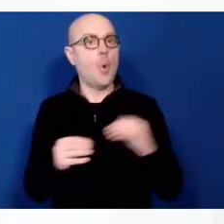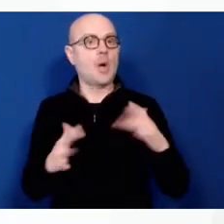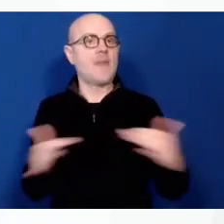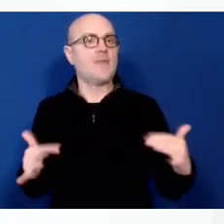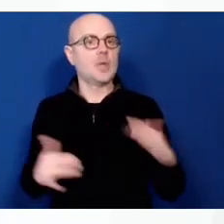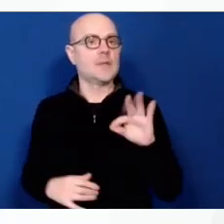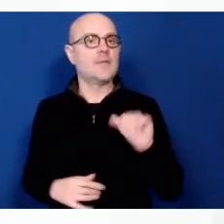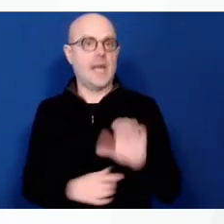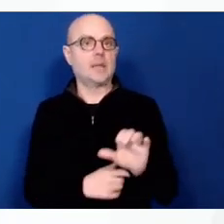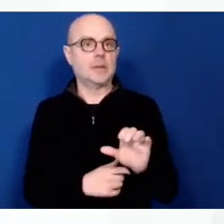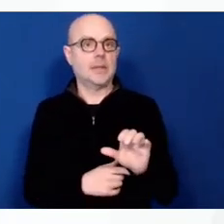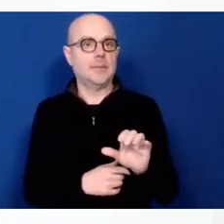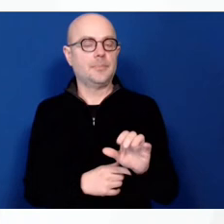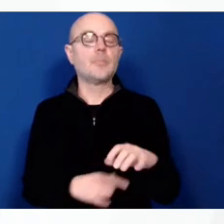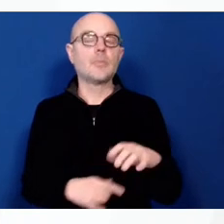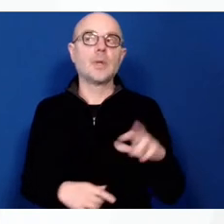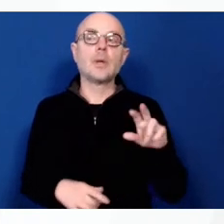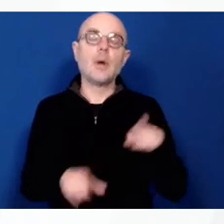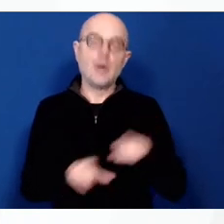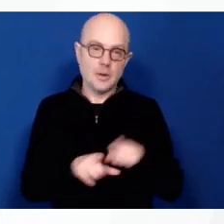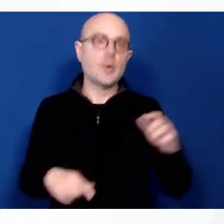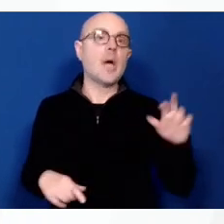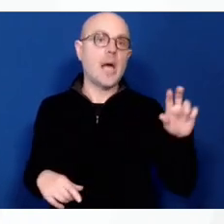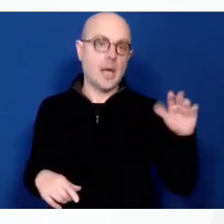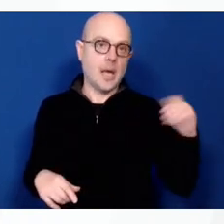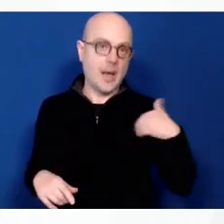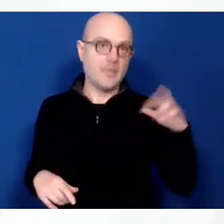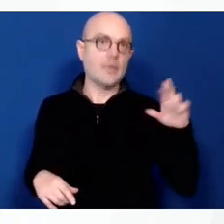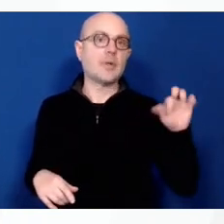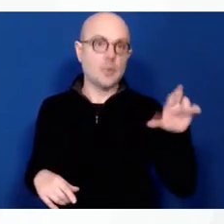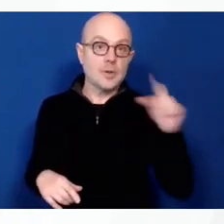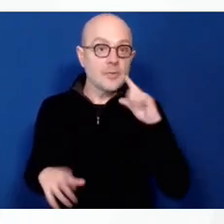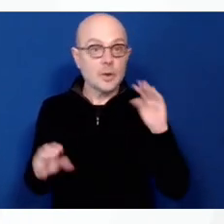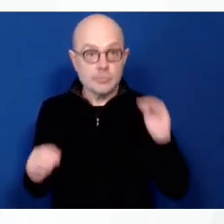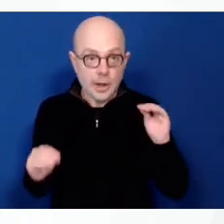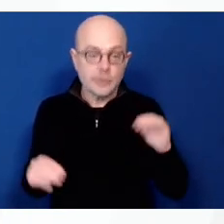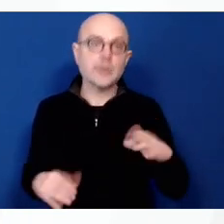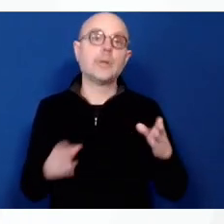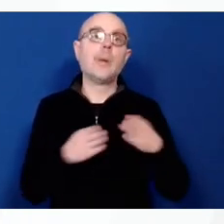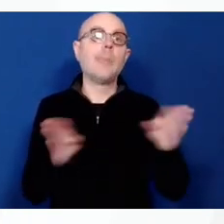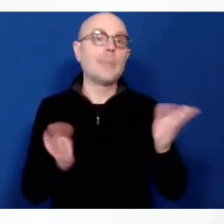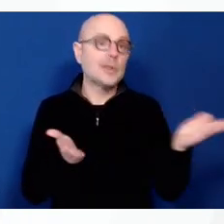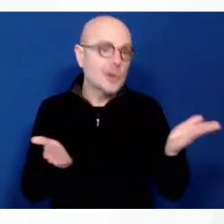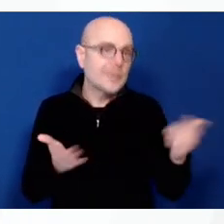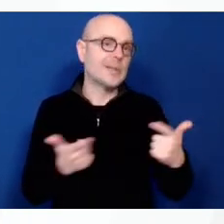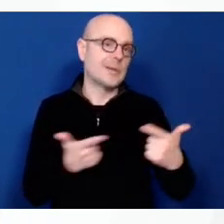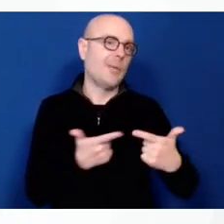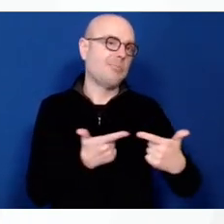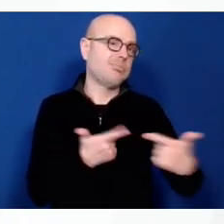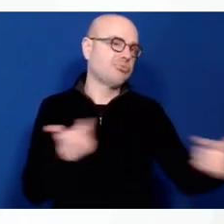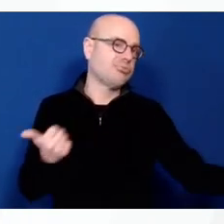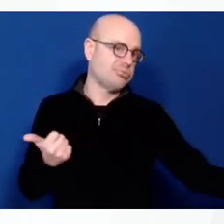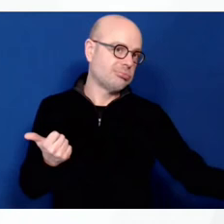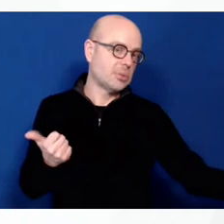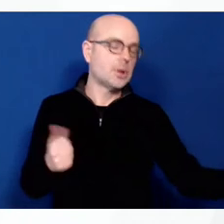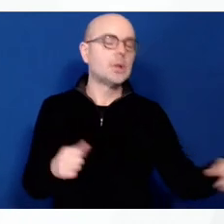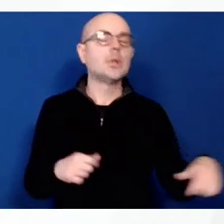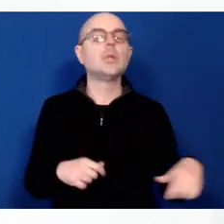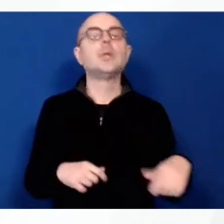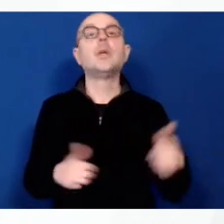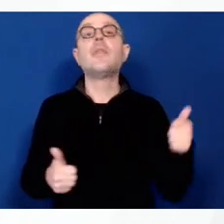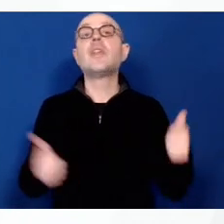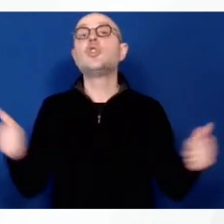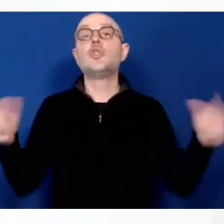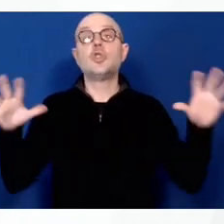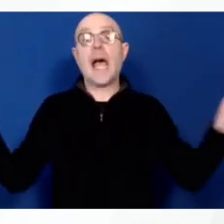We have resources also for instruction, public service, core research functions. The chancellors at Bothell and